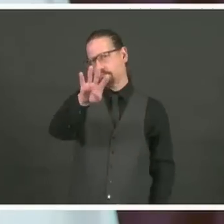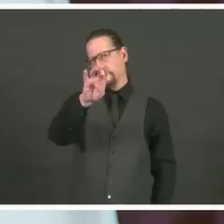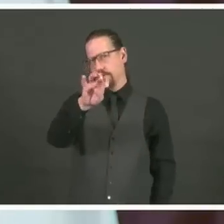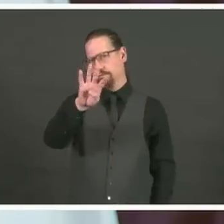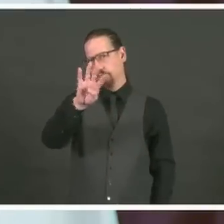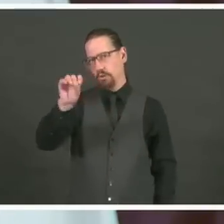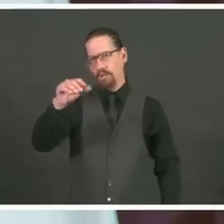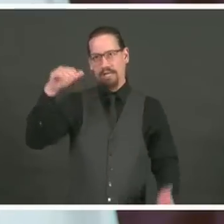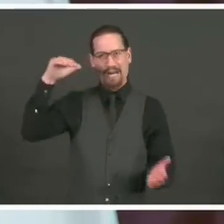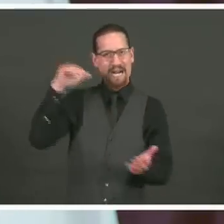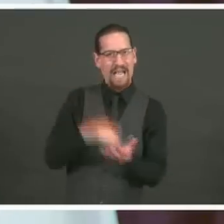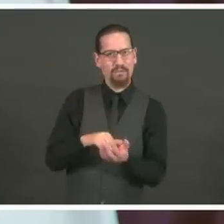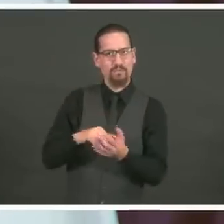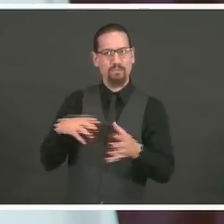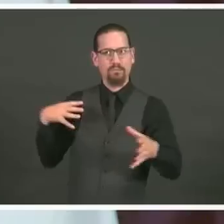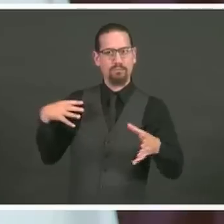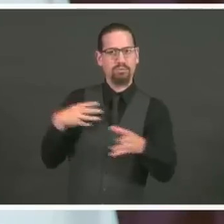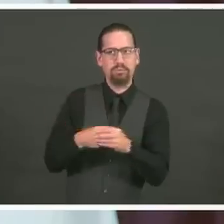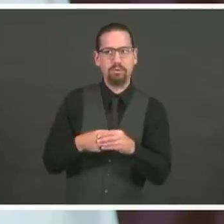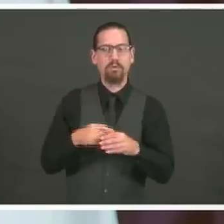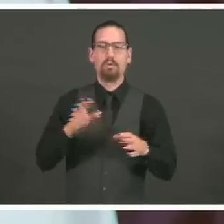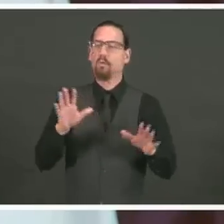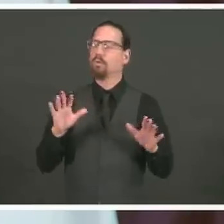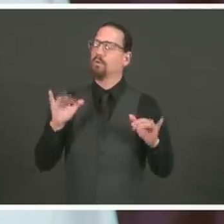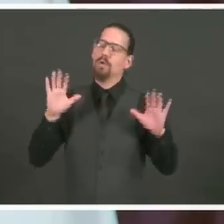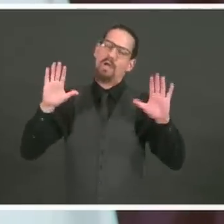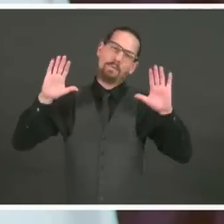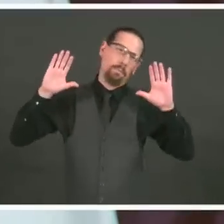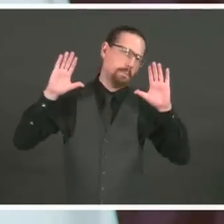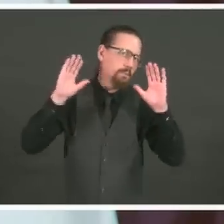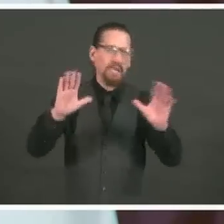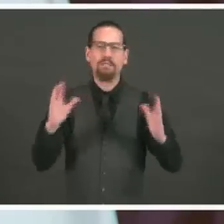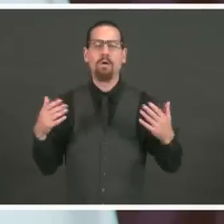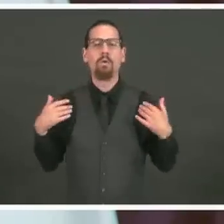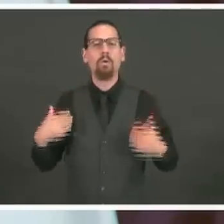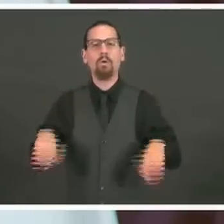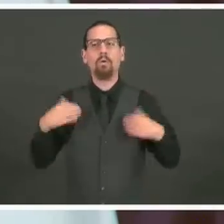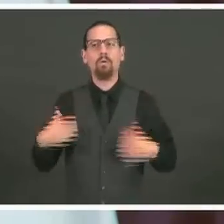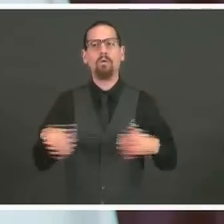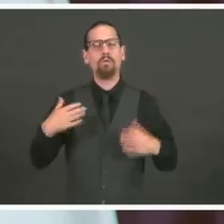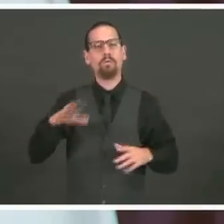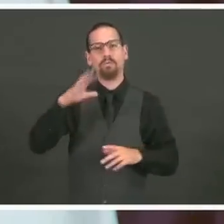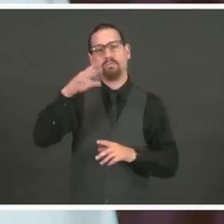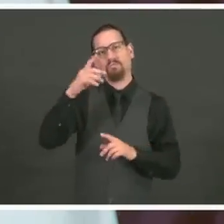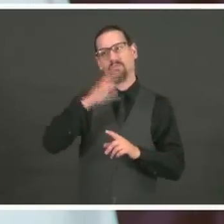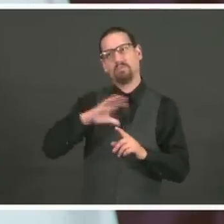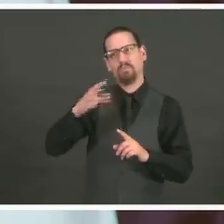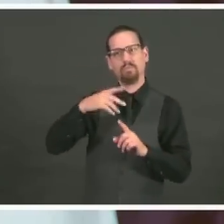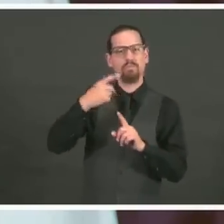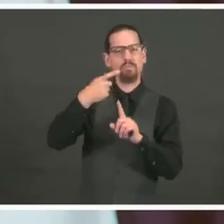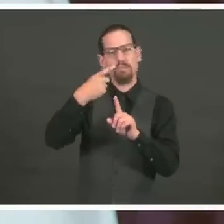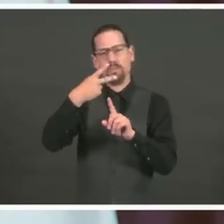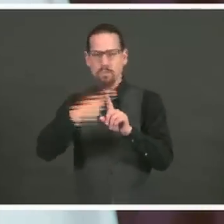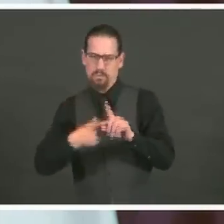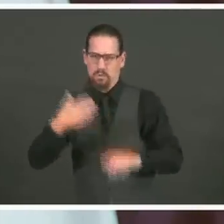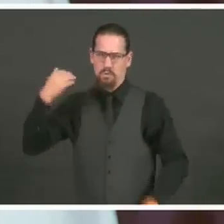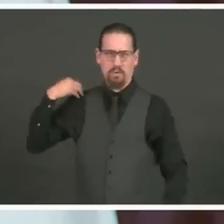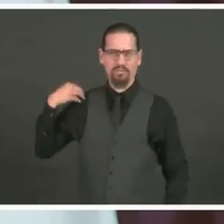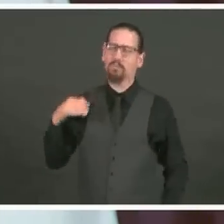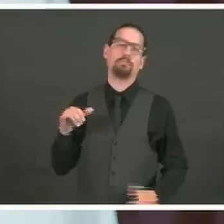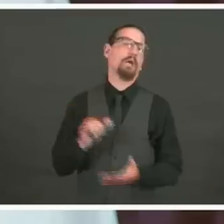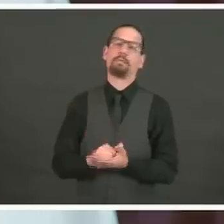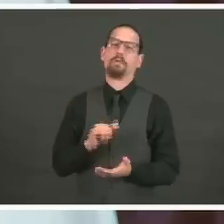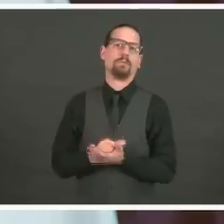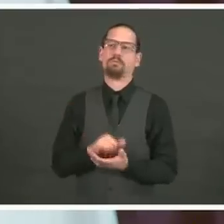which I think is amazing, considering that 6 months ago, none of us even knew what these tests were, and now we've run almost 500,000